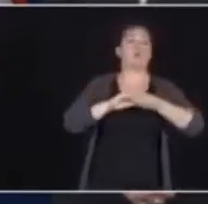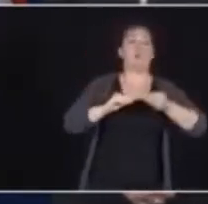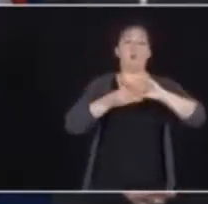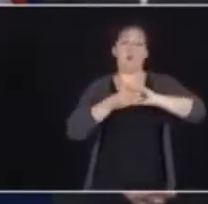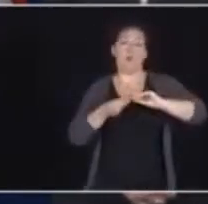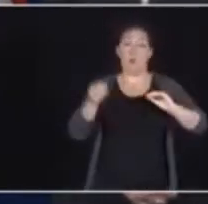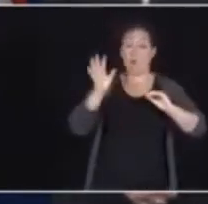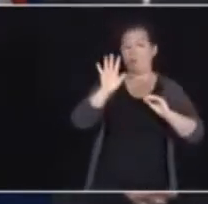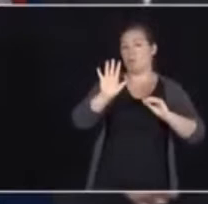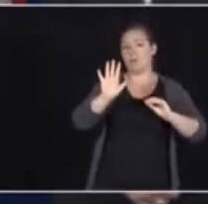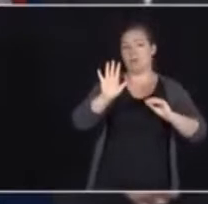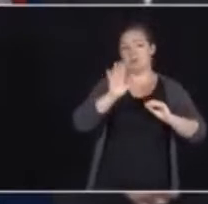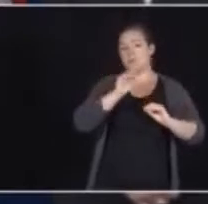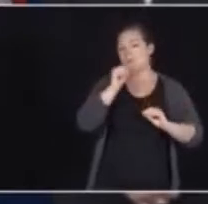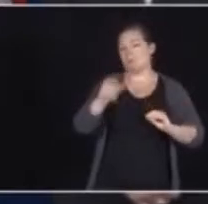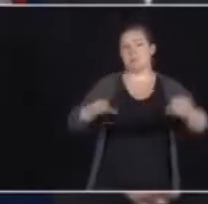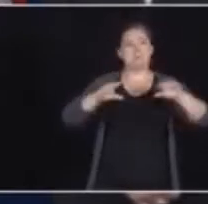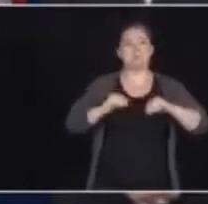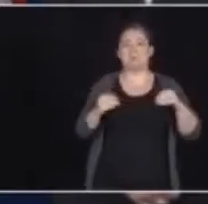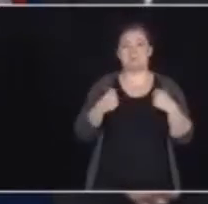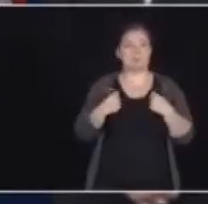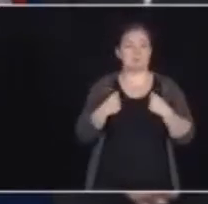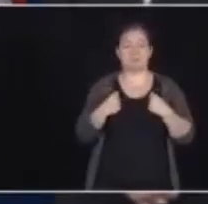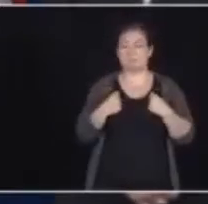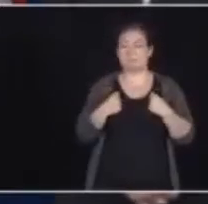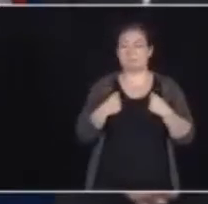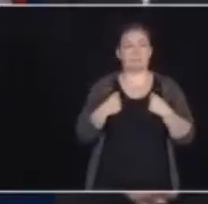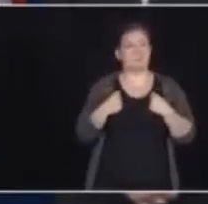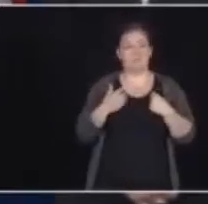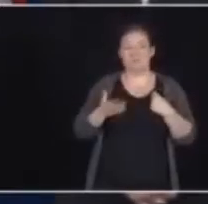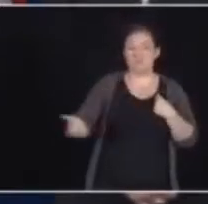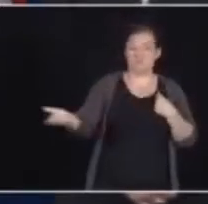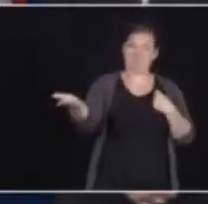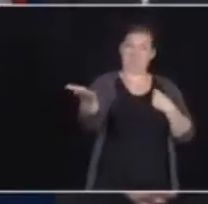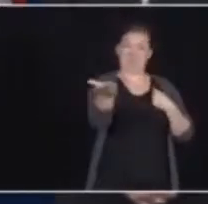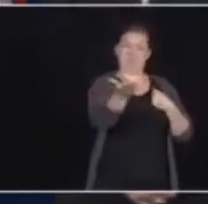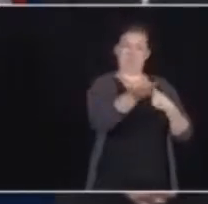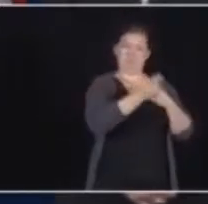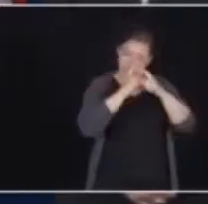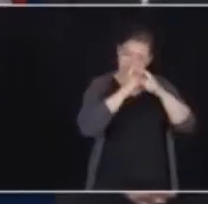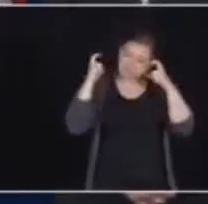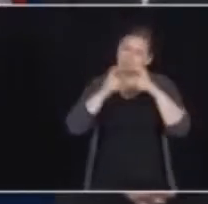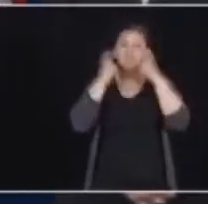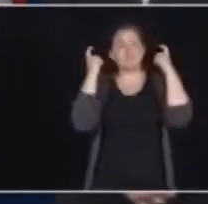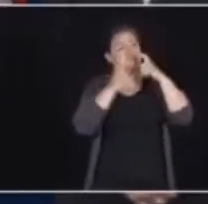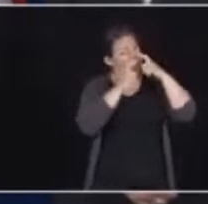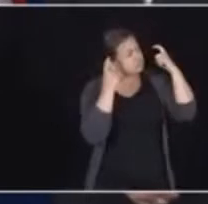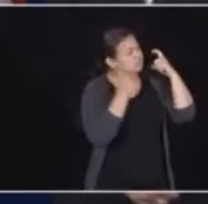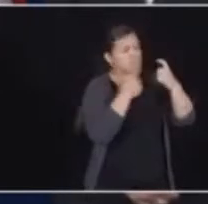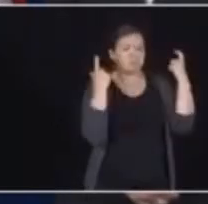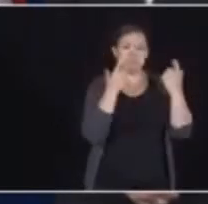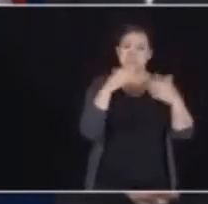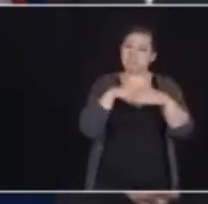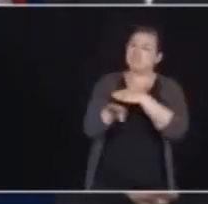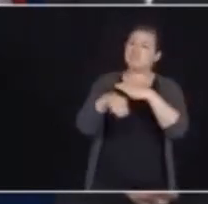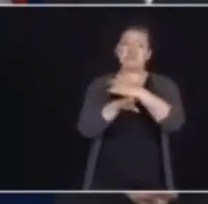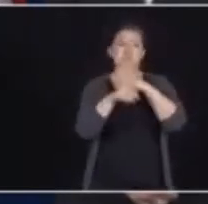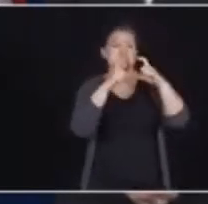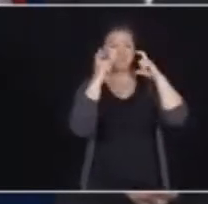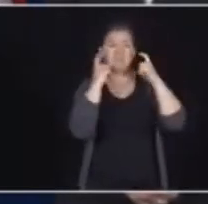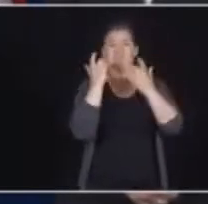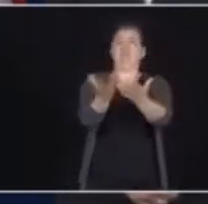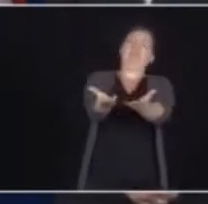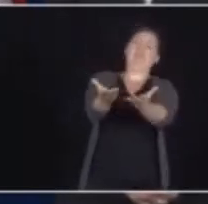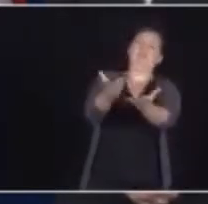It's unacceptable in my opinion. Everyone else is wearing a mask when you go into stores. Wear a mask. Wear a